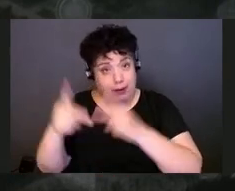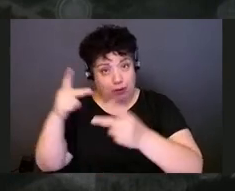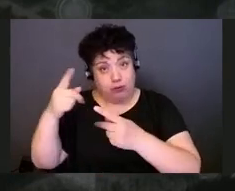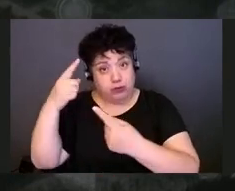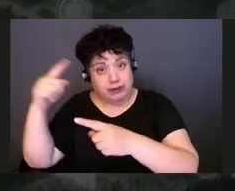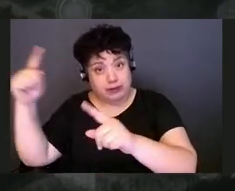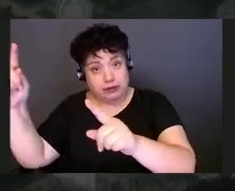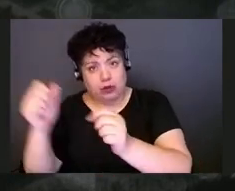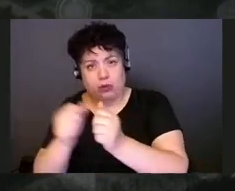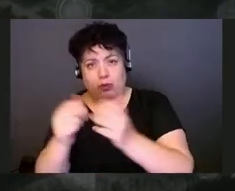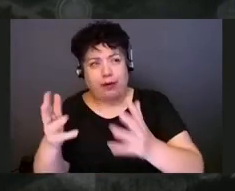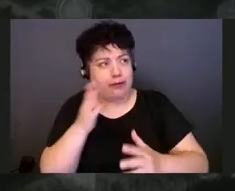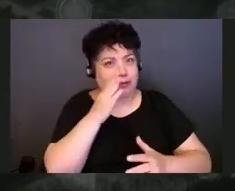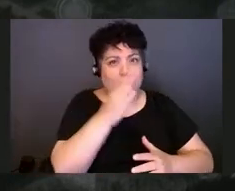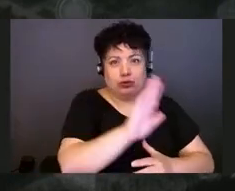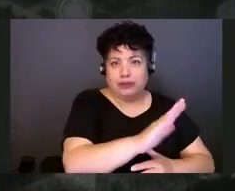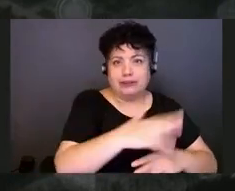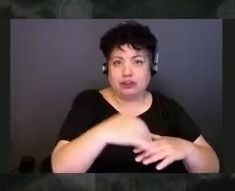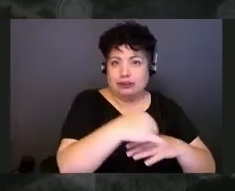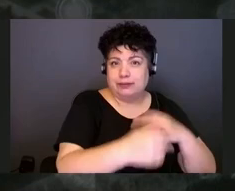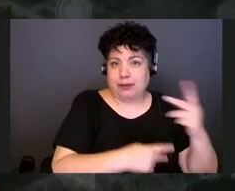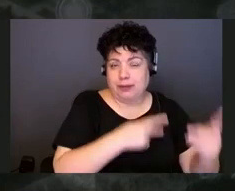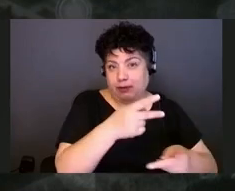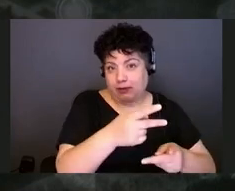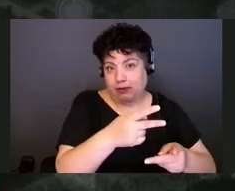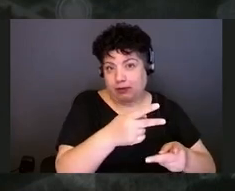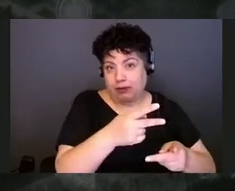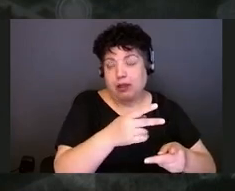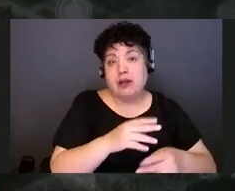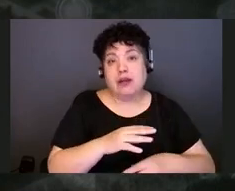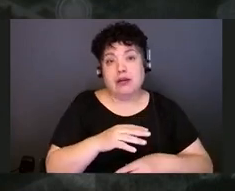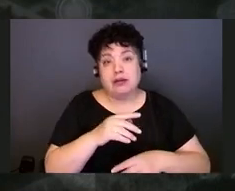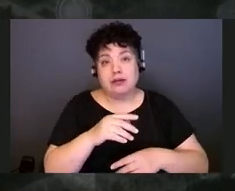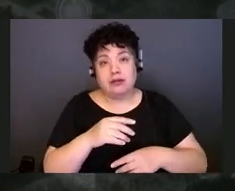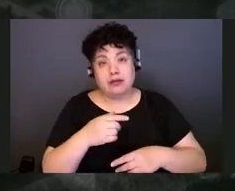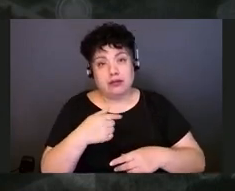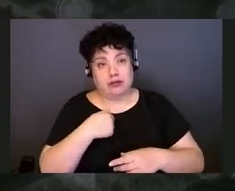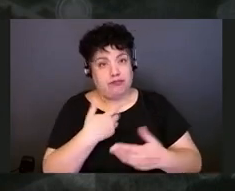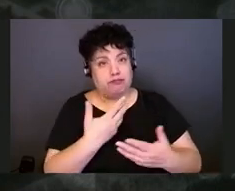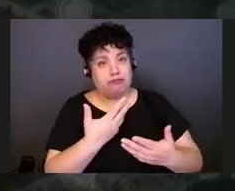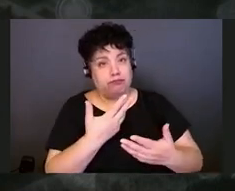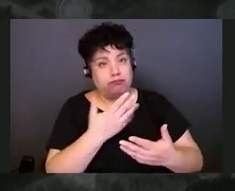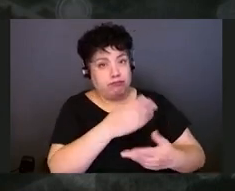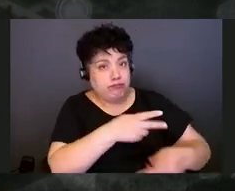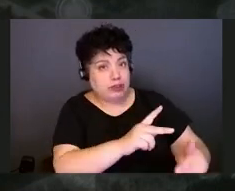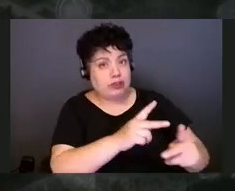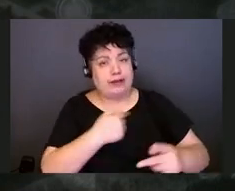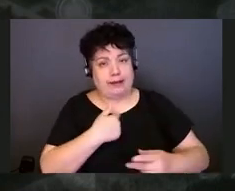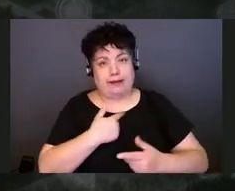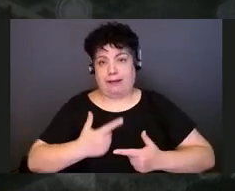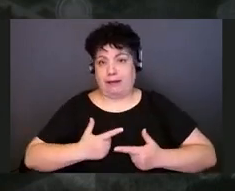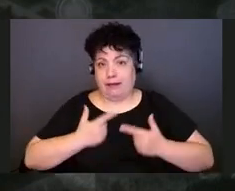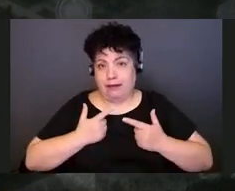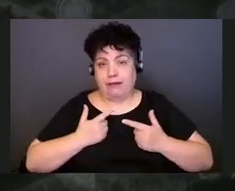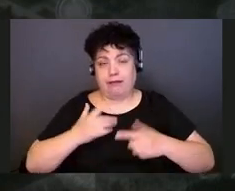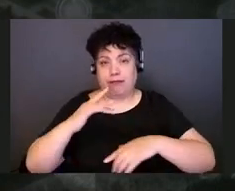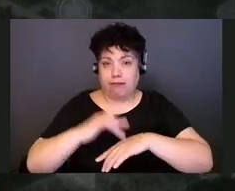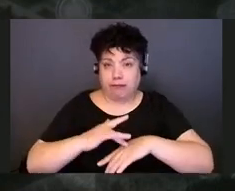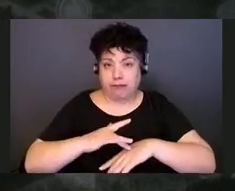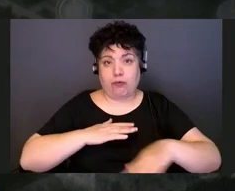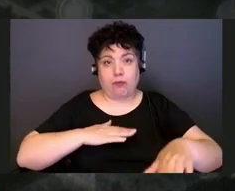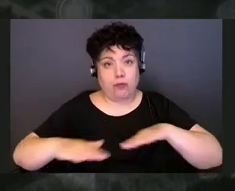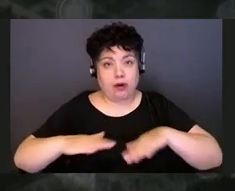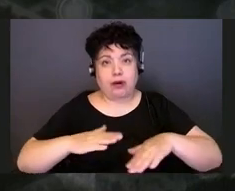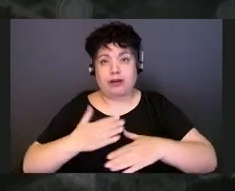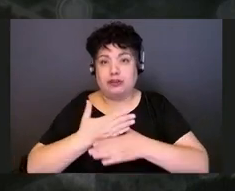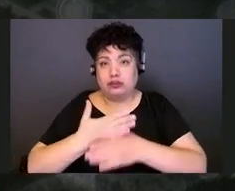a future for Indigenous peoples by whose leave I live, walk on, and share this land. I